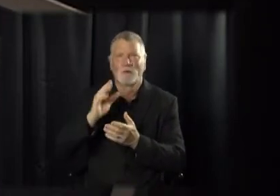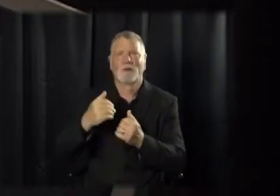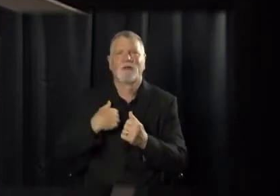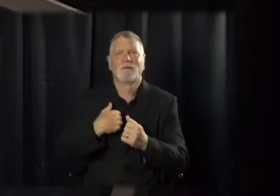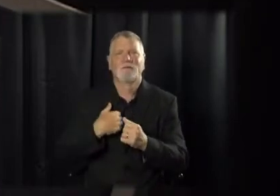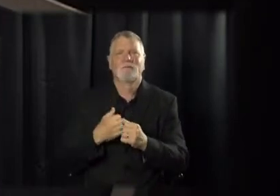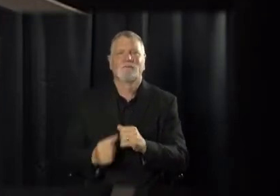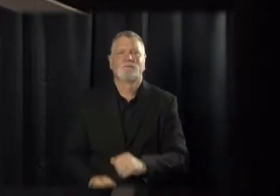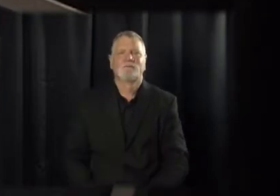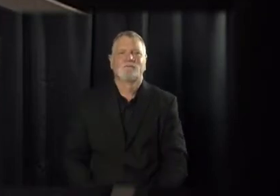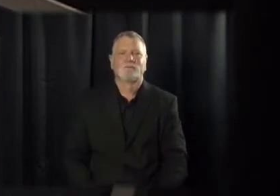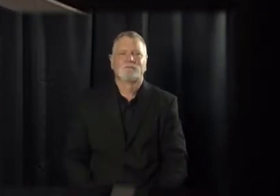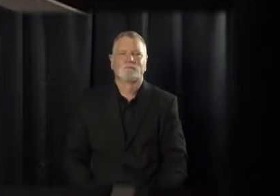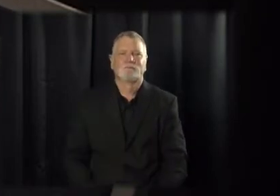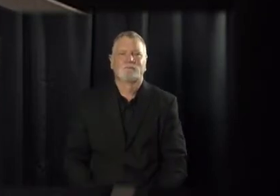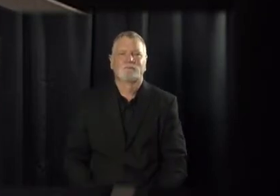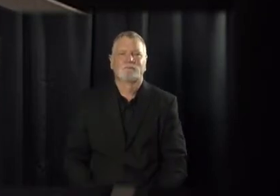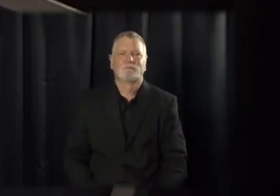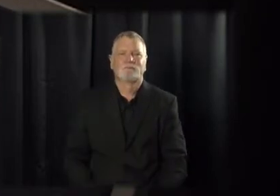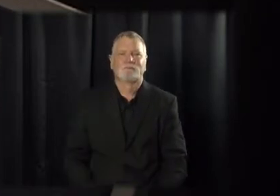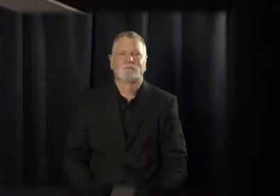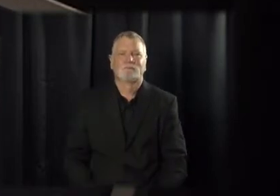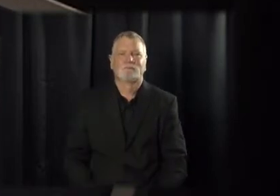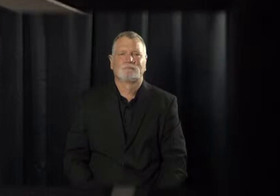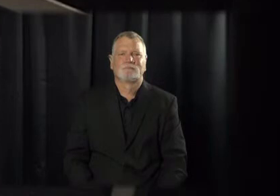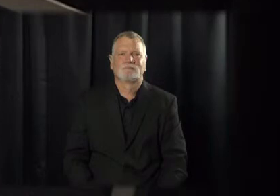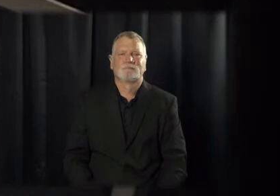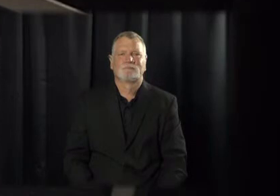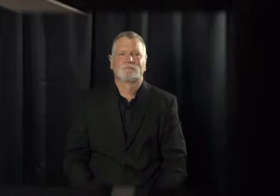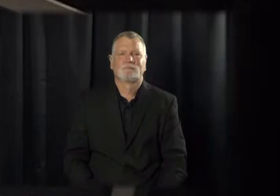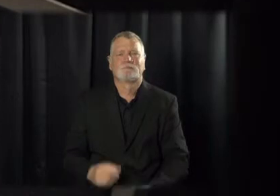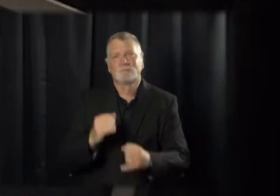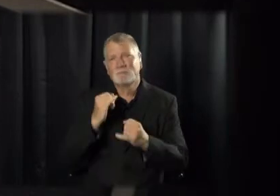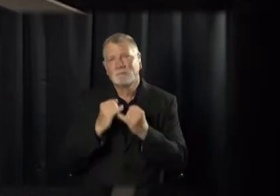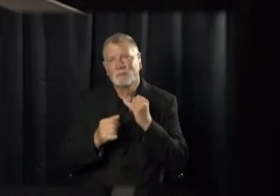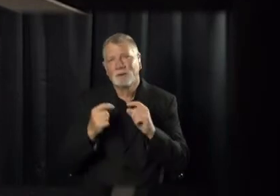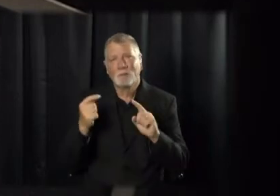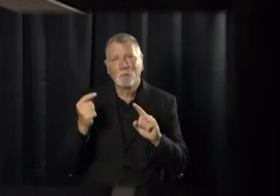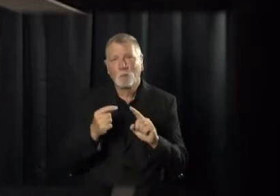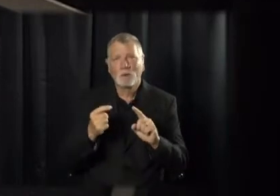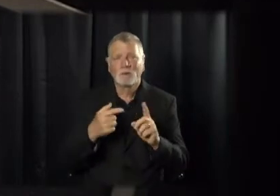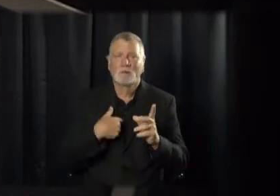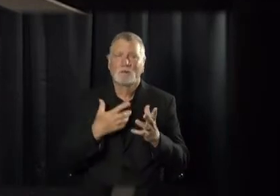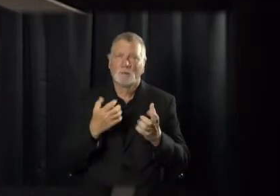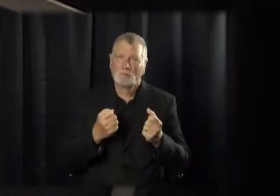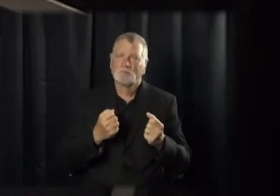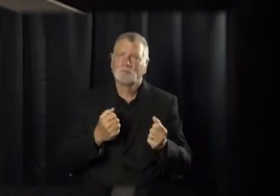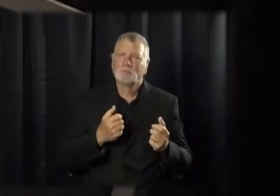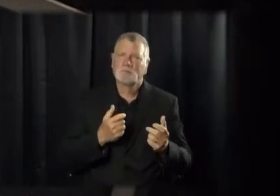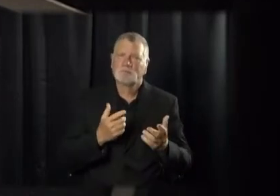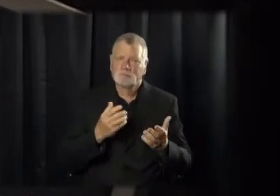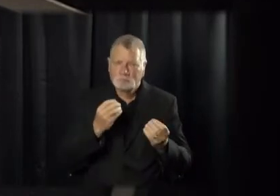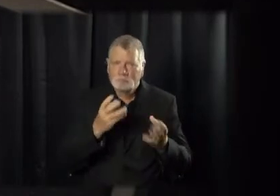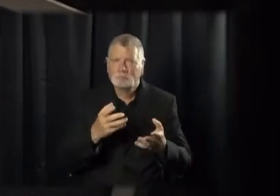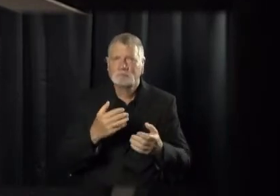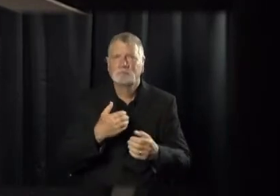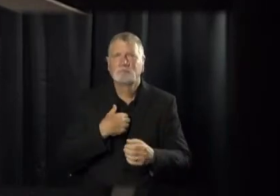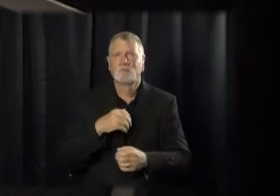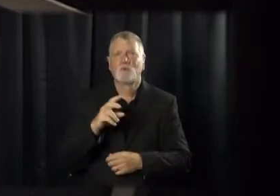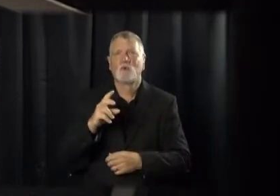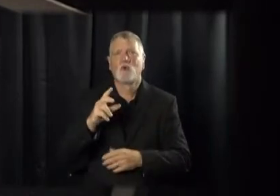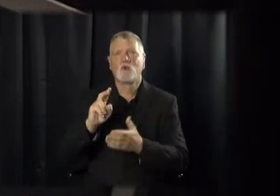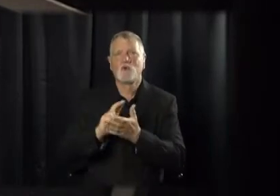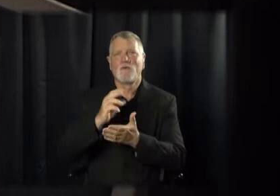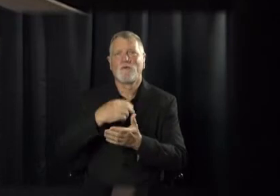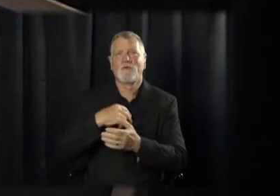described. The last point that I just wanted to assure you is that the university has over $200